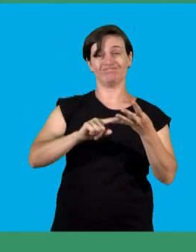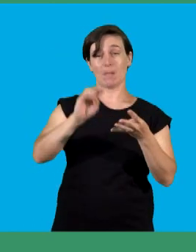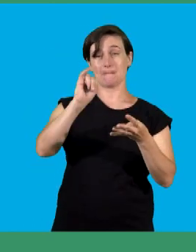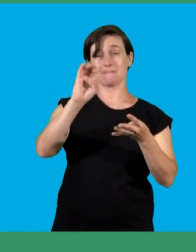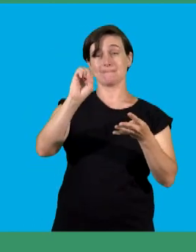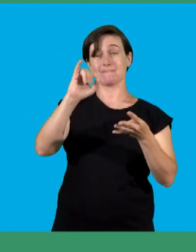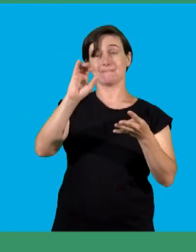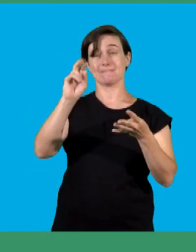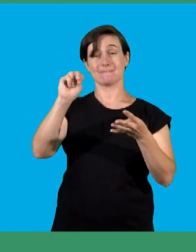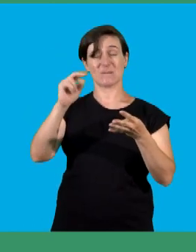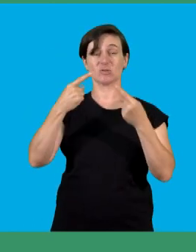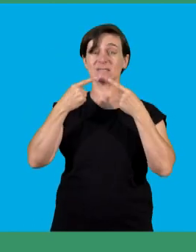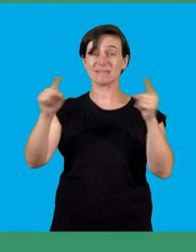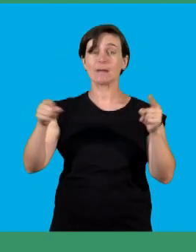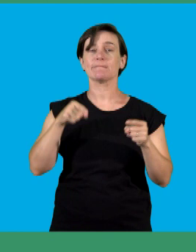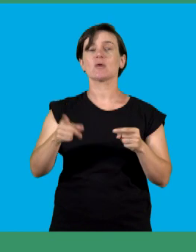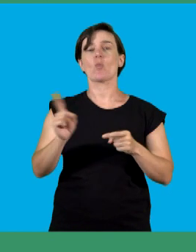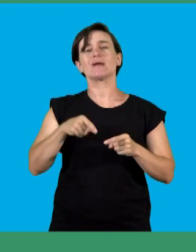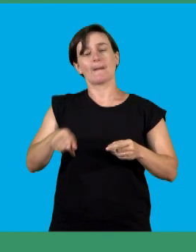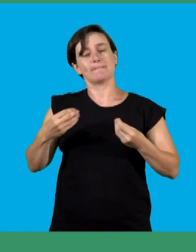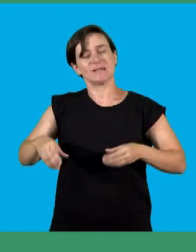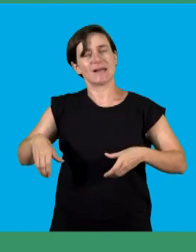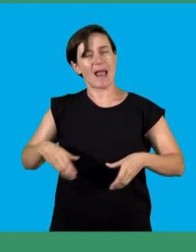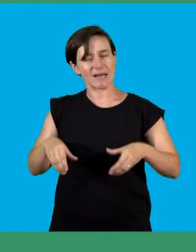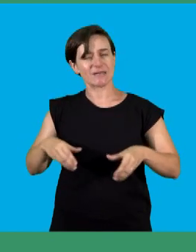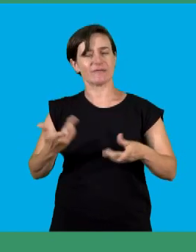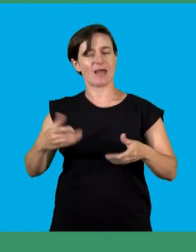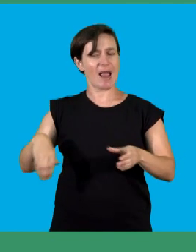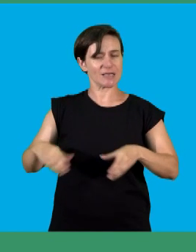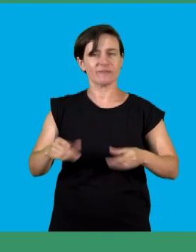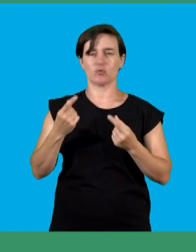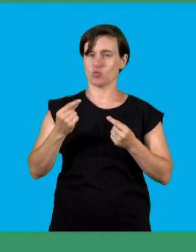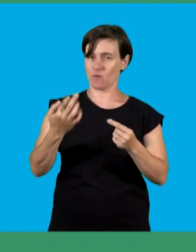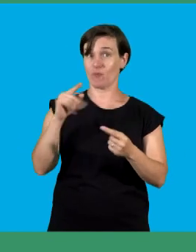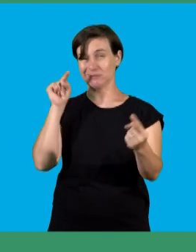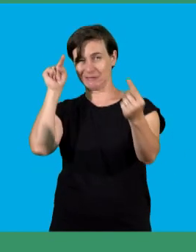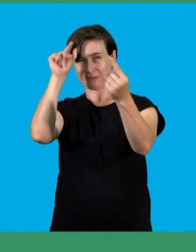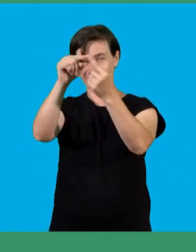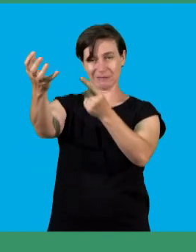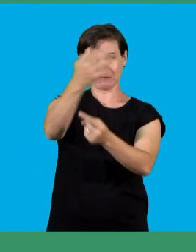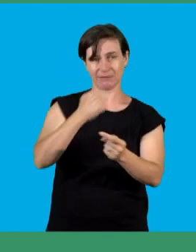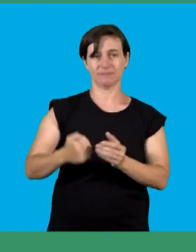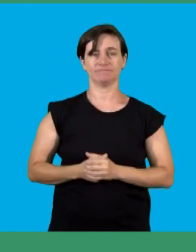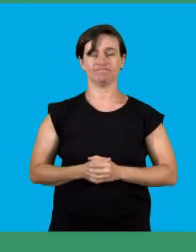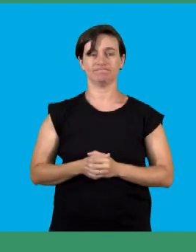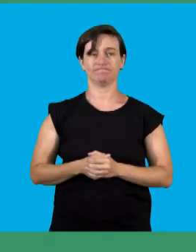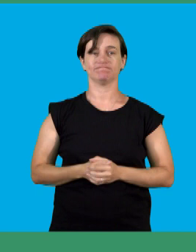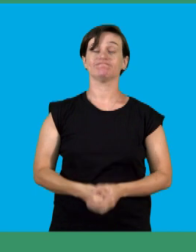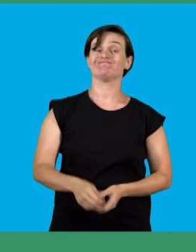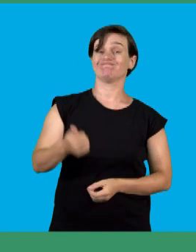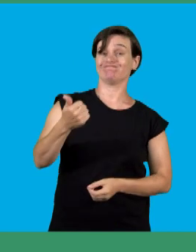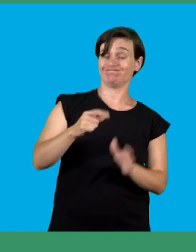order to achieve its goals. What is it that we're going to do to achieve our goals? Legal requirements, these are